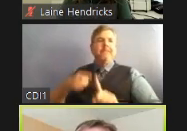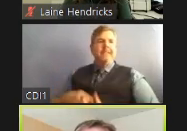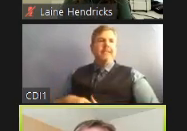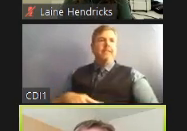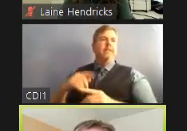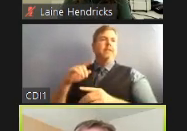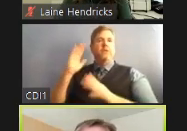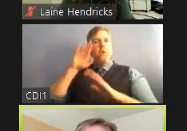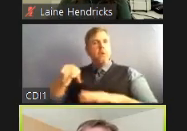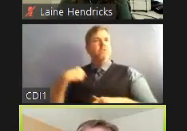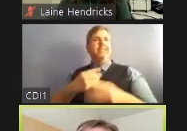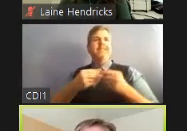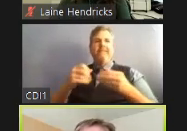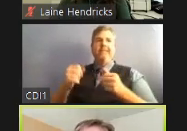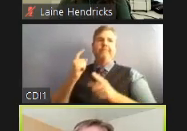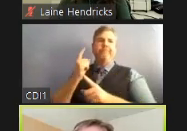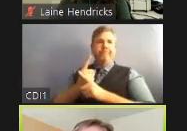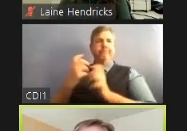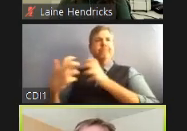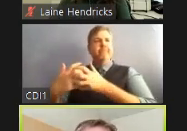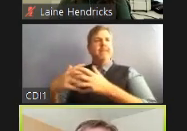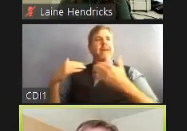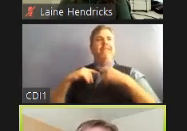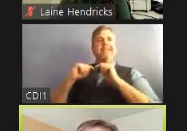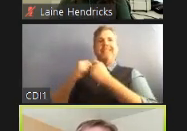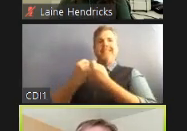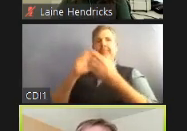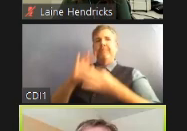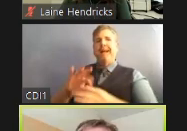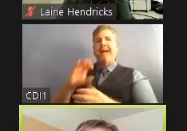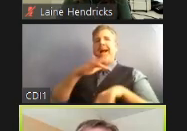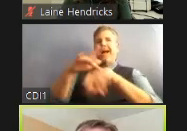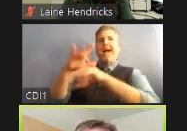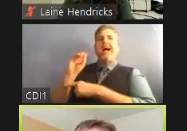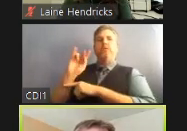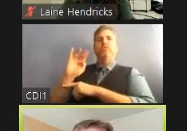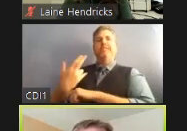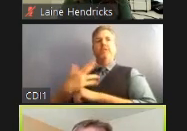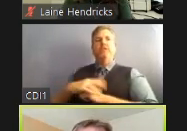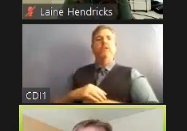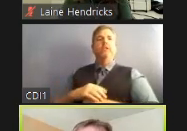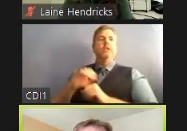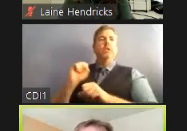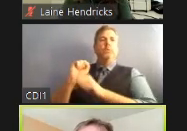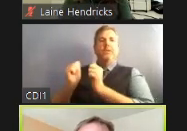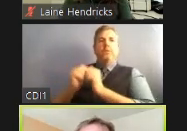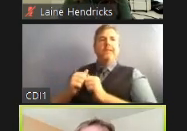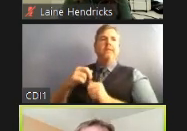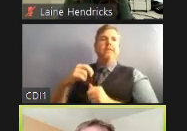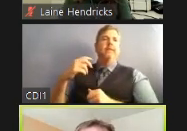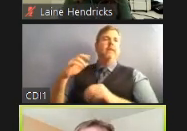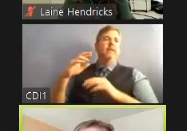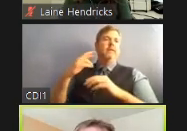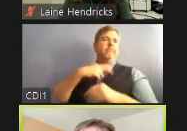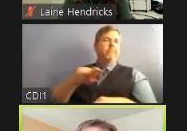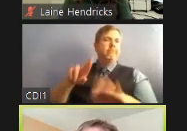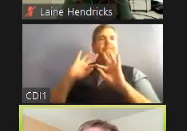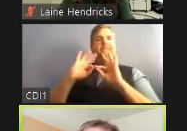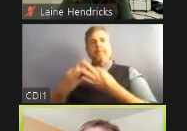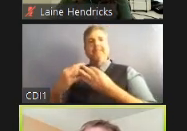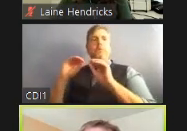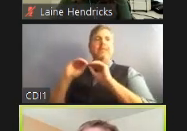based on outreach in the community, working with faith-based organizations, community-based organizations, et cetera. We have a health education